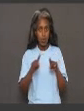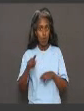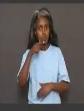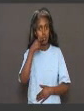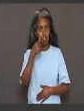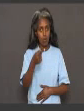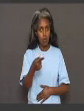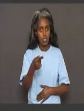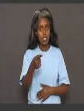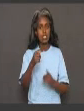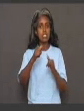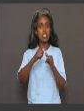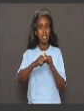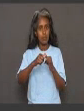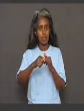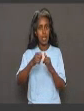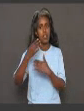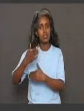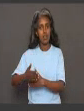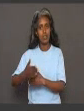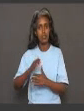called the terminal side.